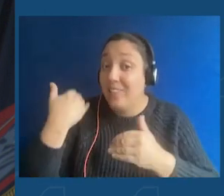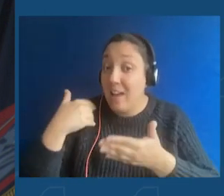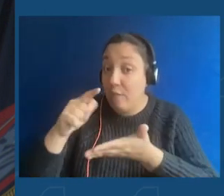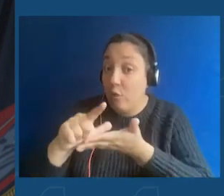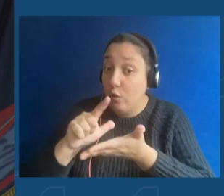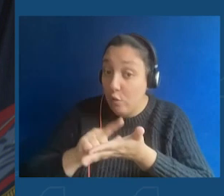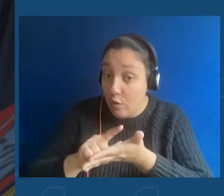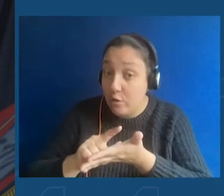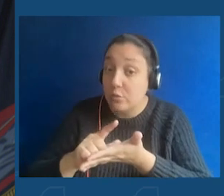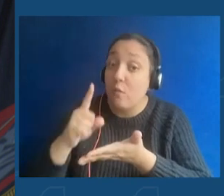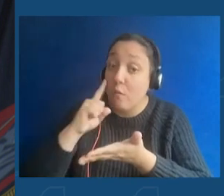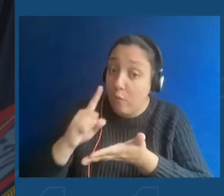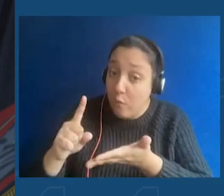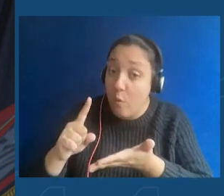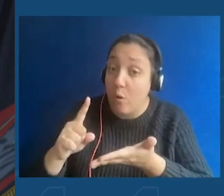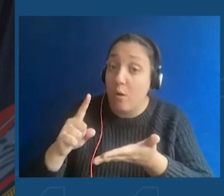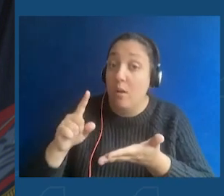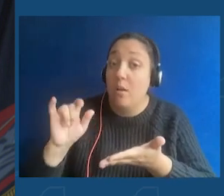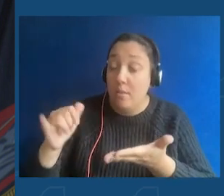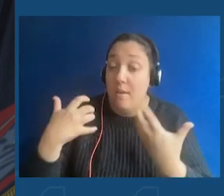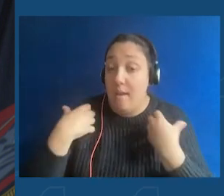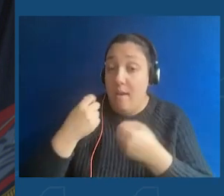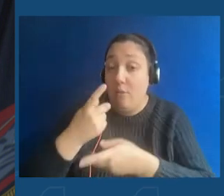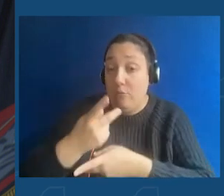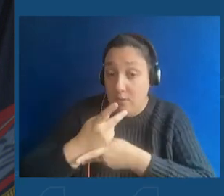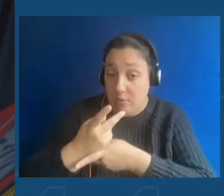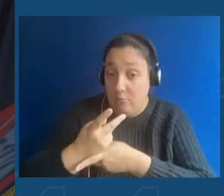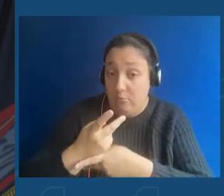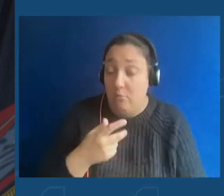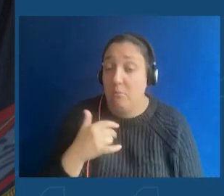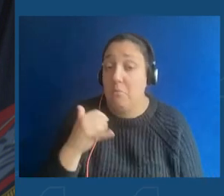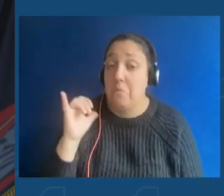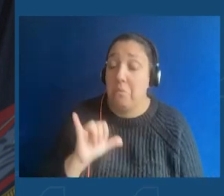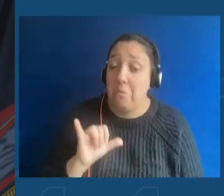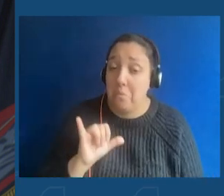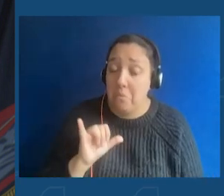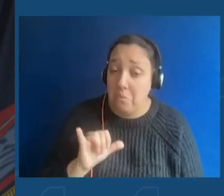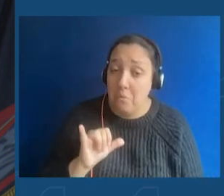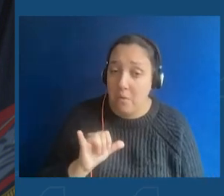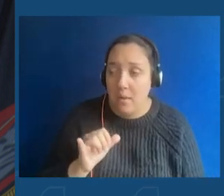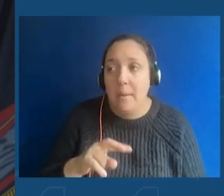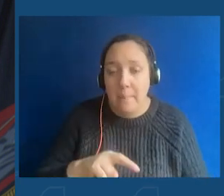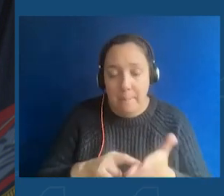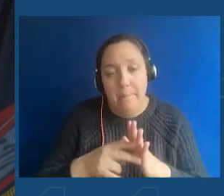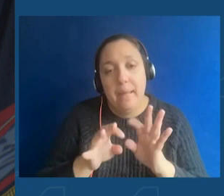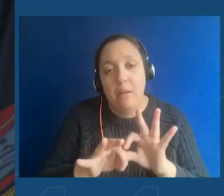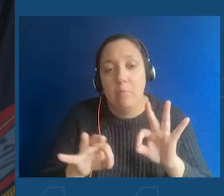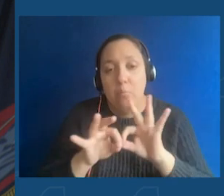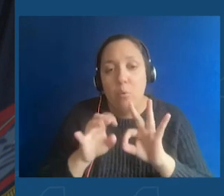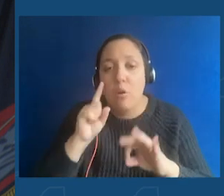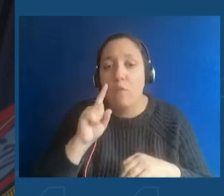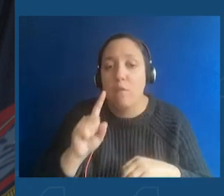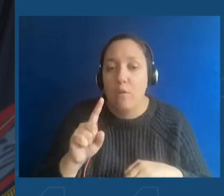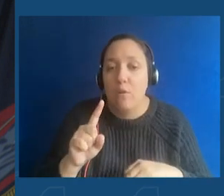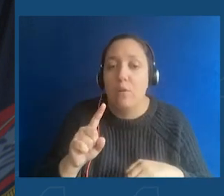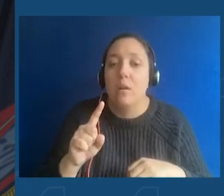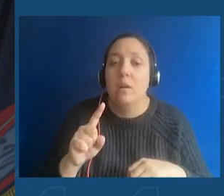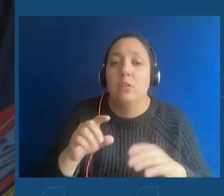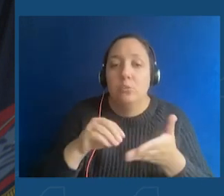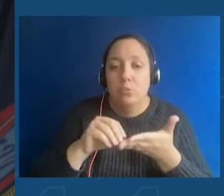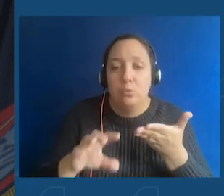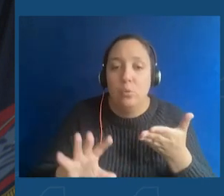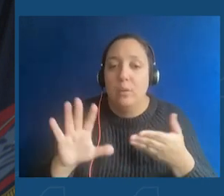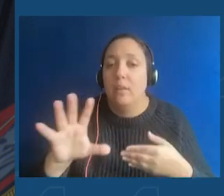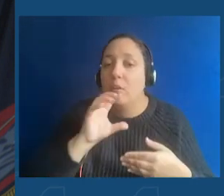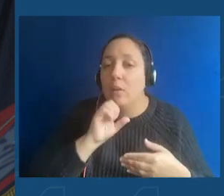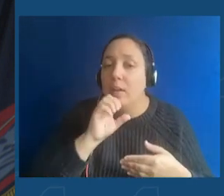That is very significant. And so this is what matters to college-age students. And with this bill, New York will be